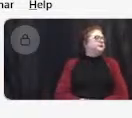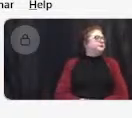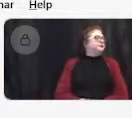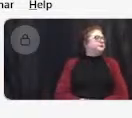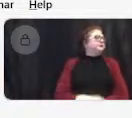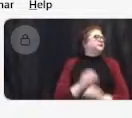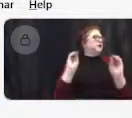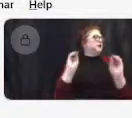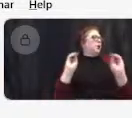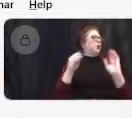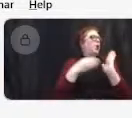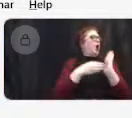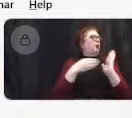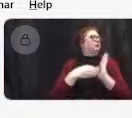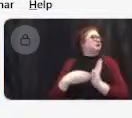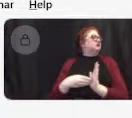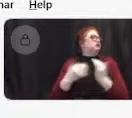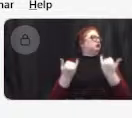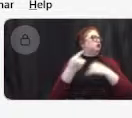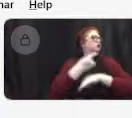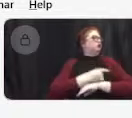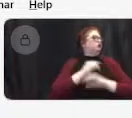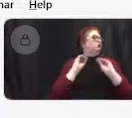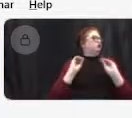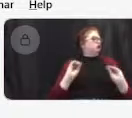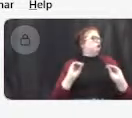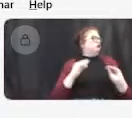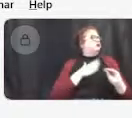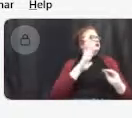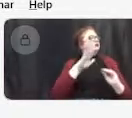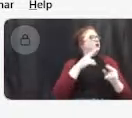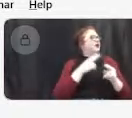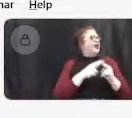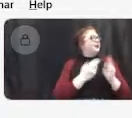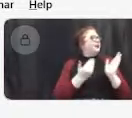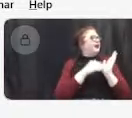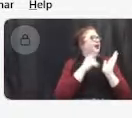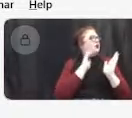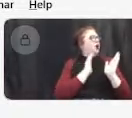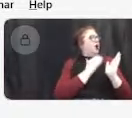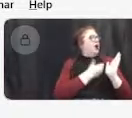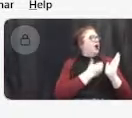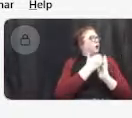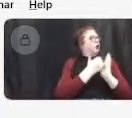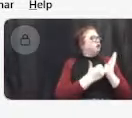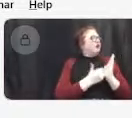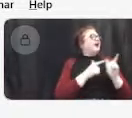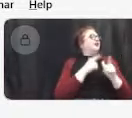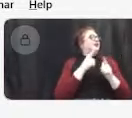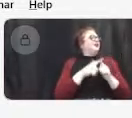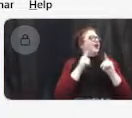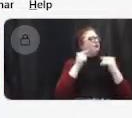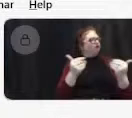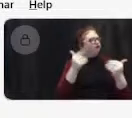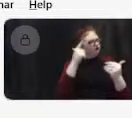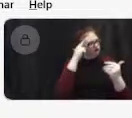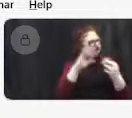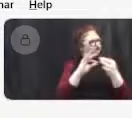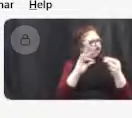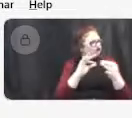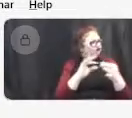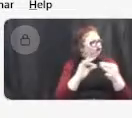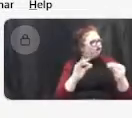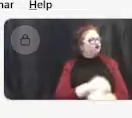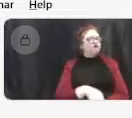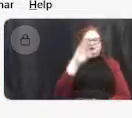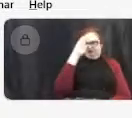any opposition cards for today, sir. So please state your name again for the record, and the floor will be yours. Thank you so